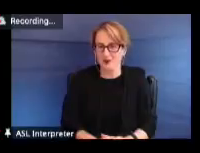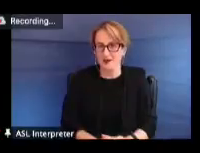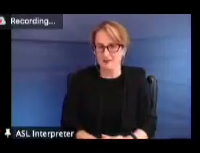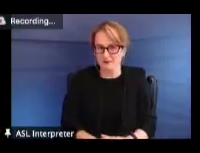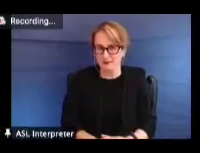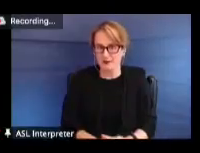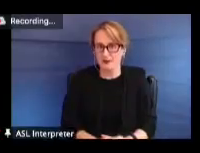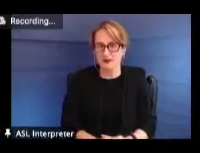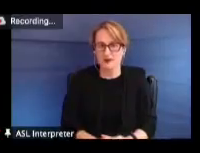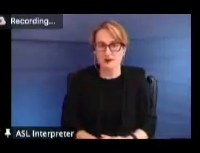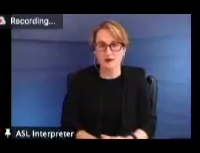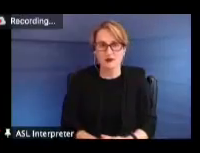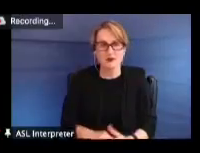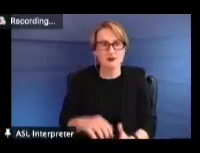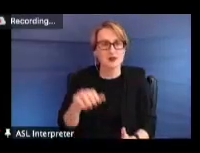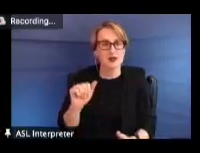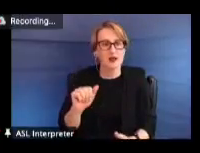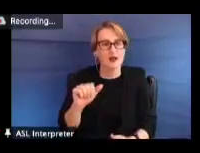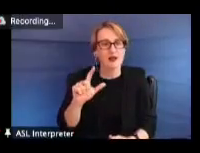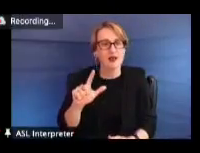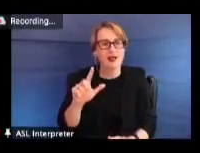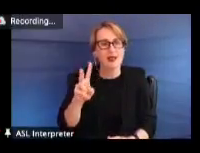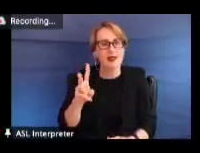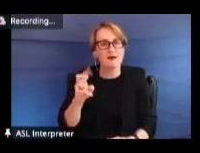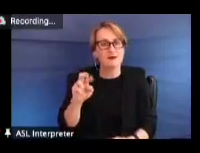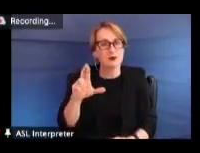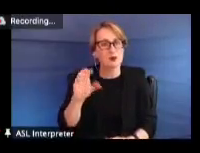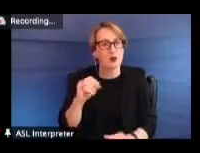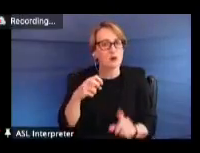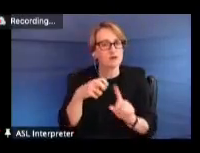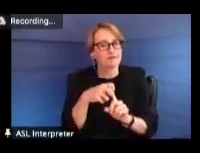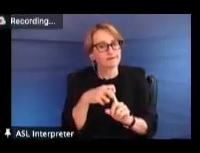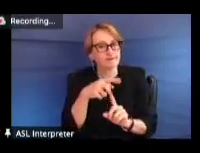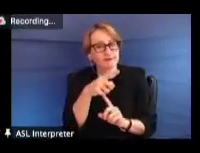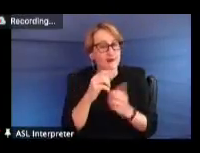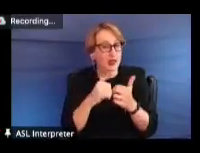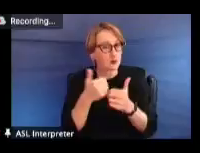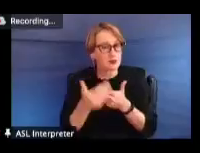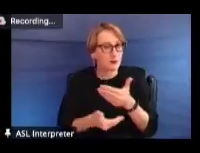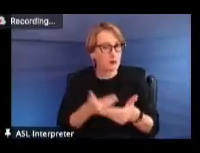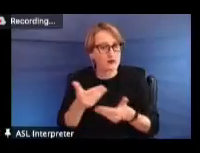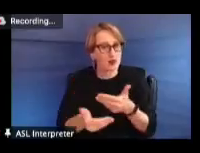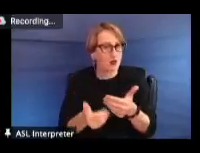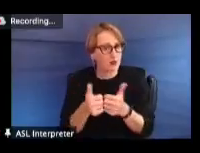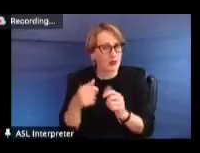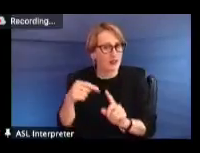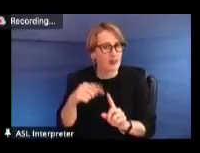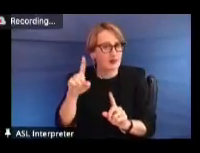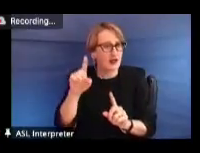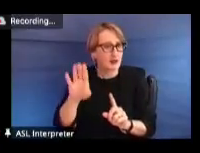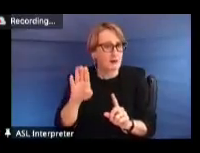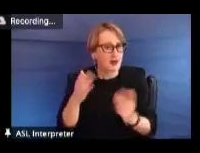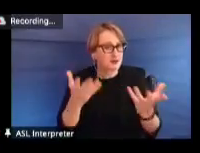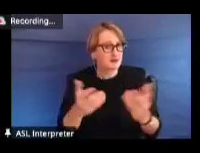I'm going to put Alvaro on the spot. How are things moving along with our database,